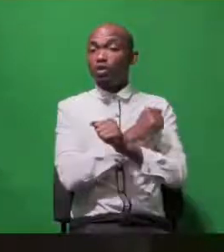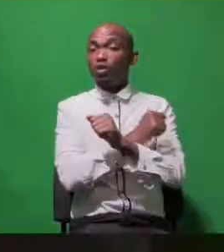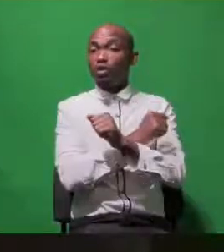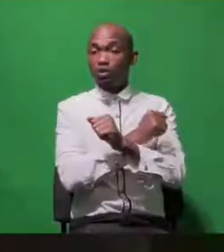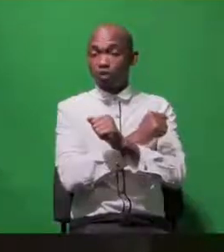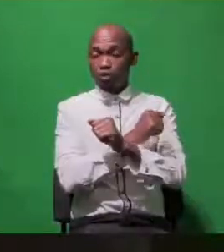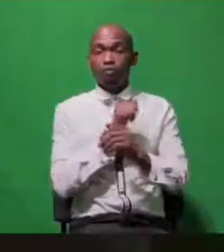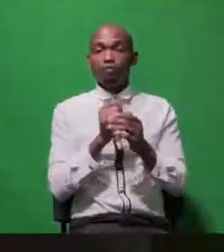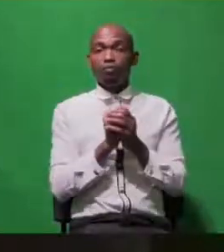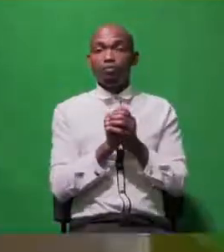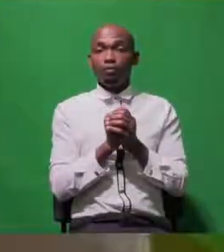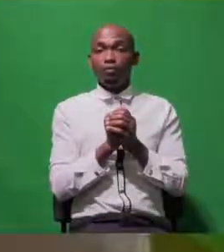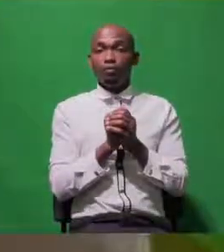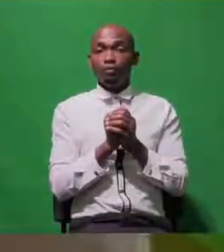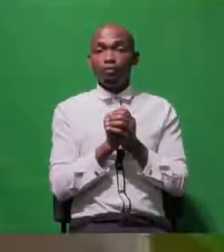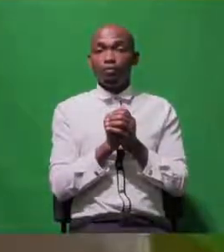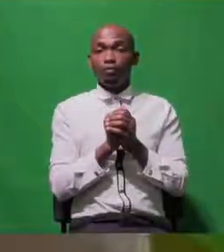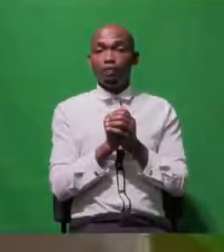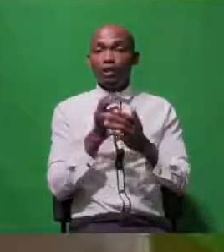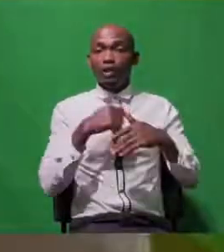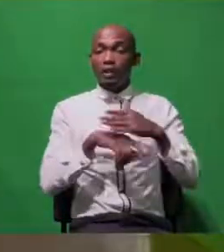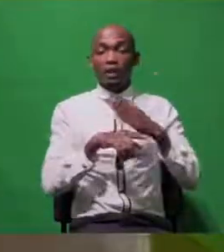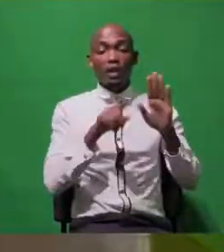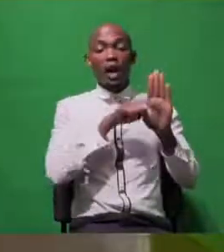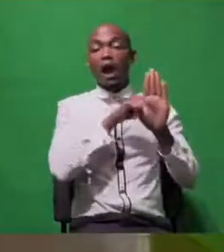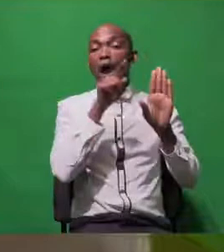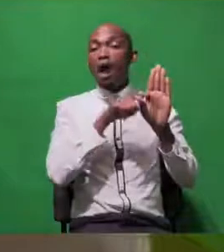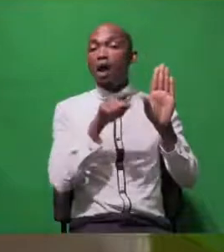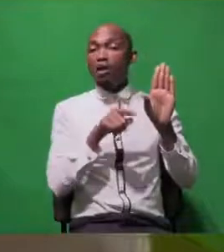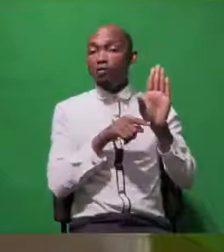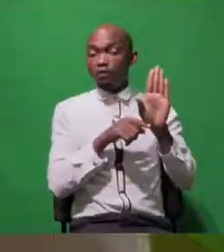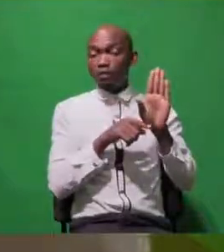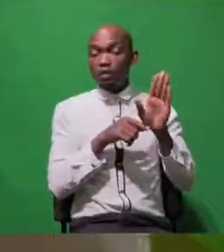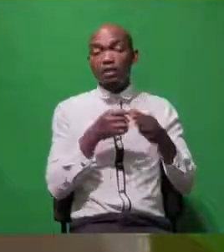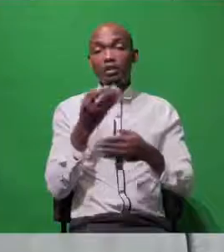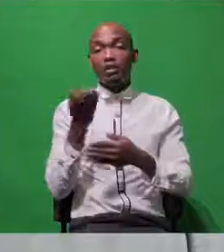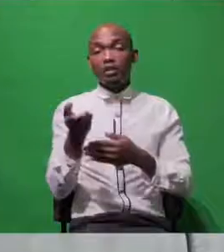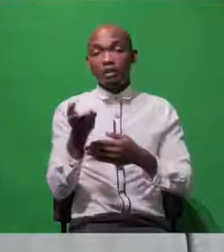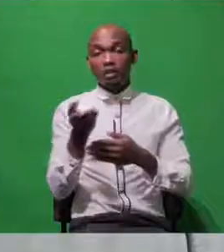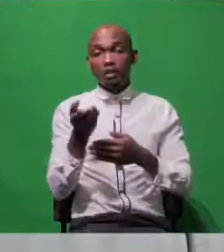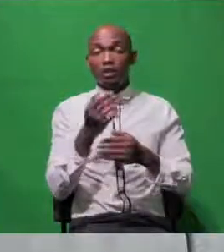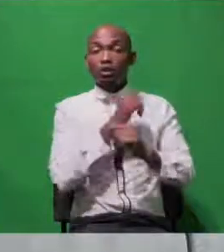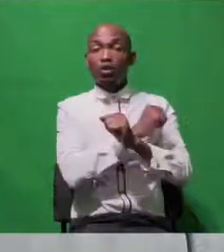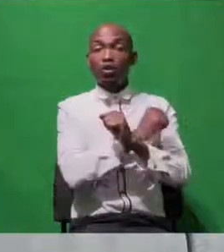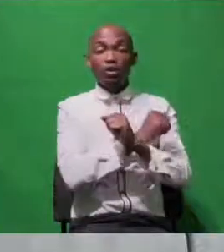introduced by colonialists in Africa was colonial education.